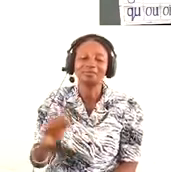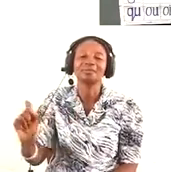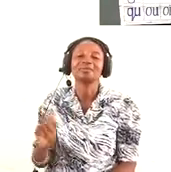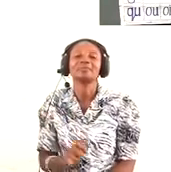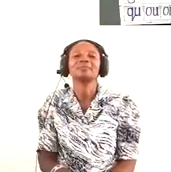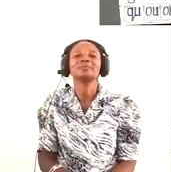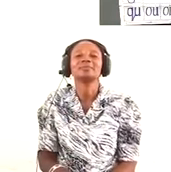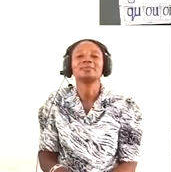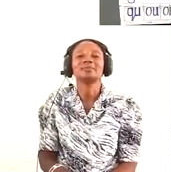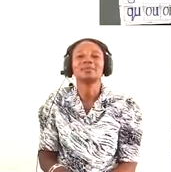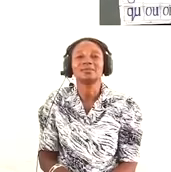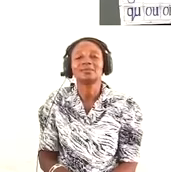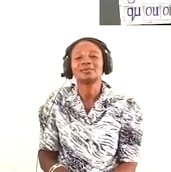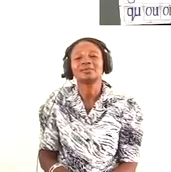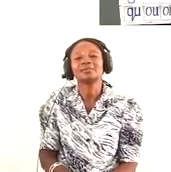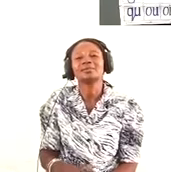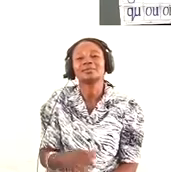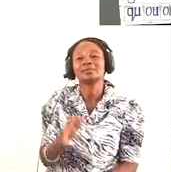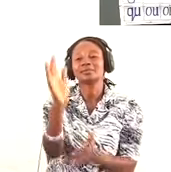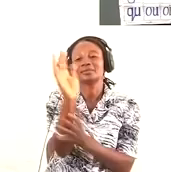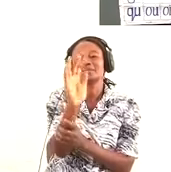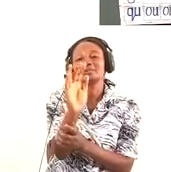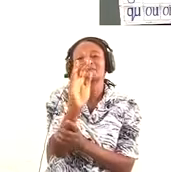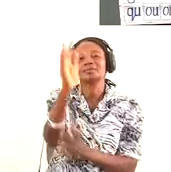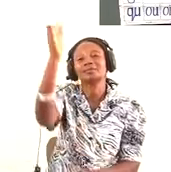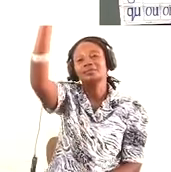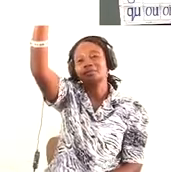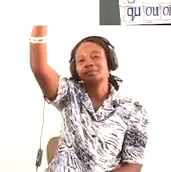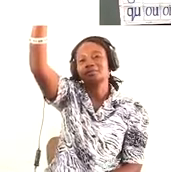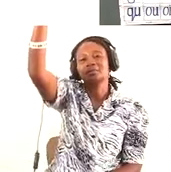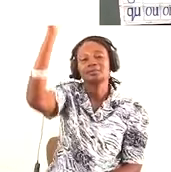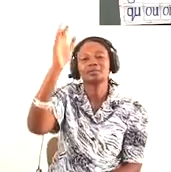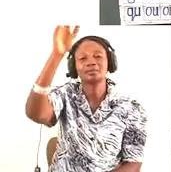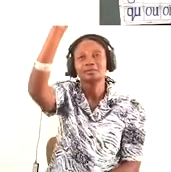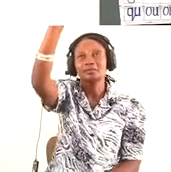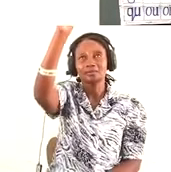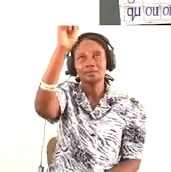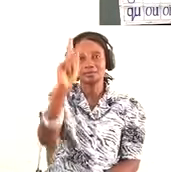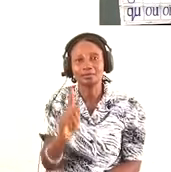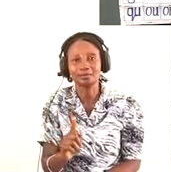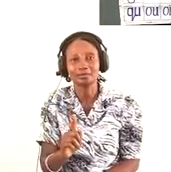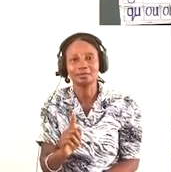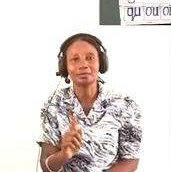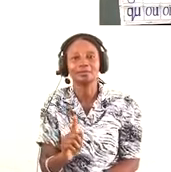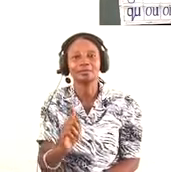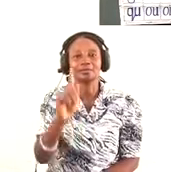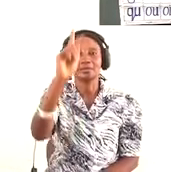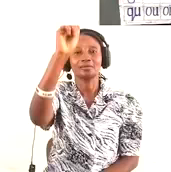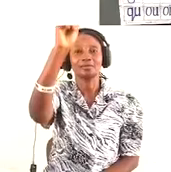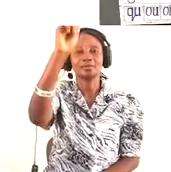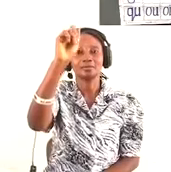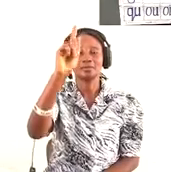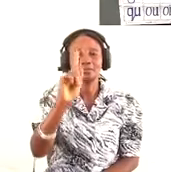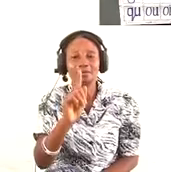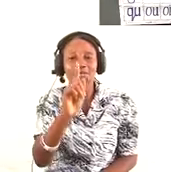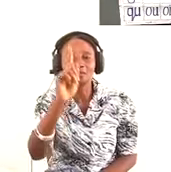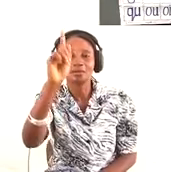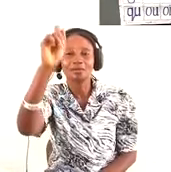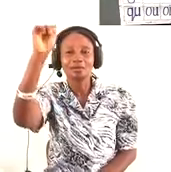try it? Let's put our hand up. Yes, down,